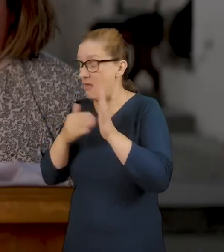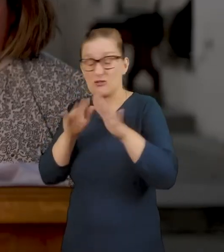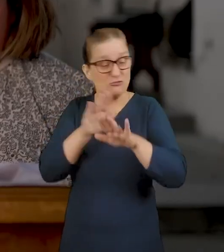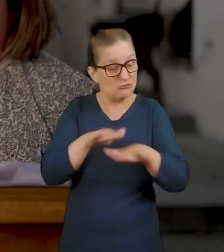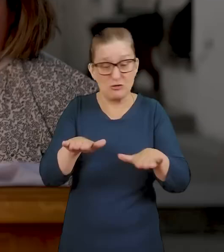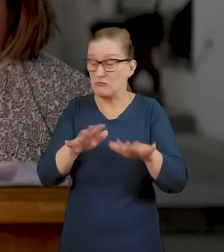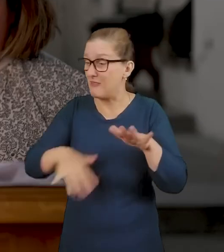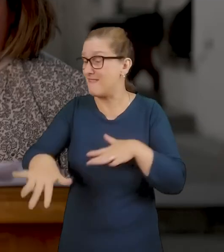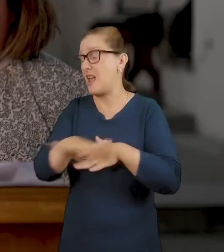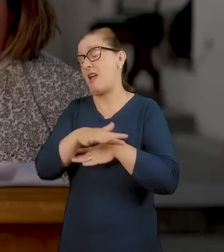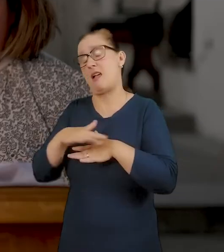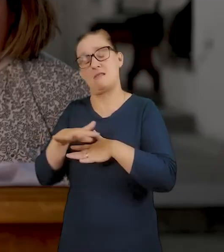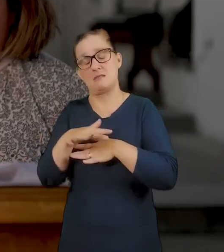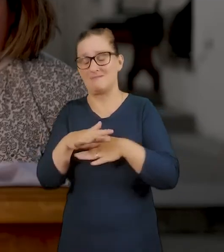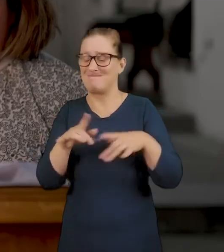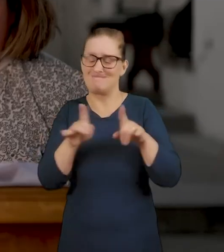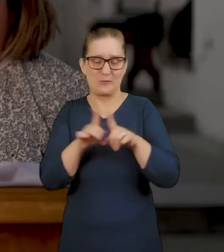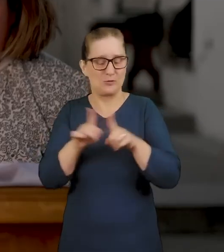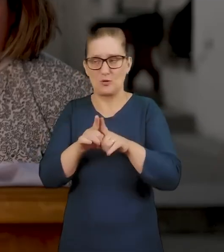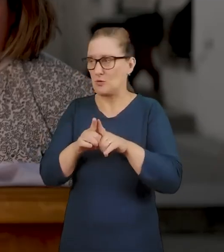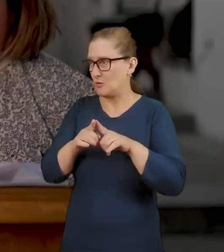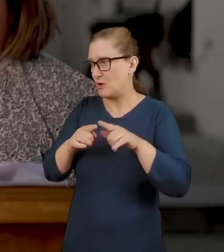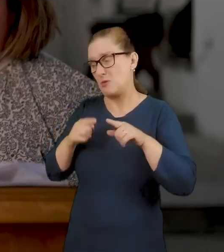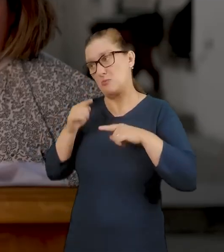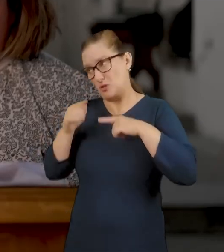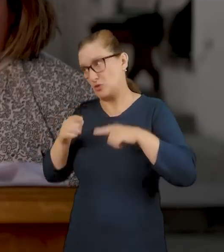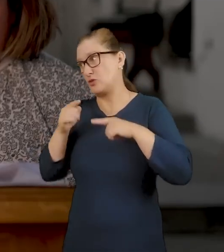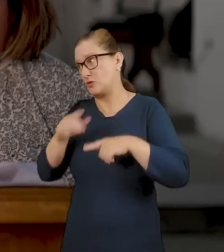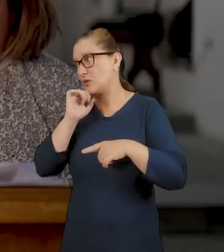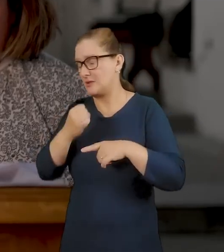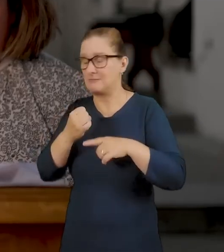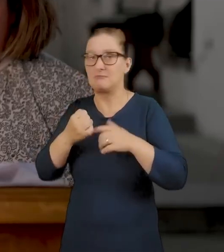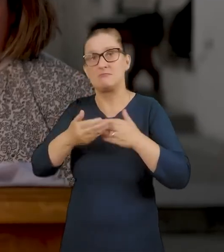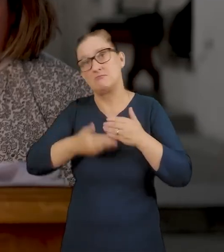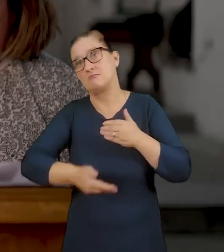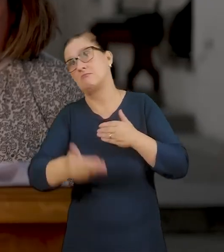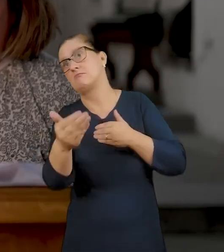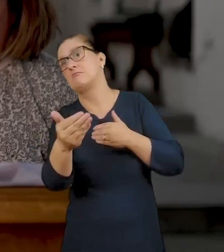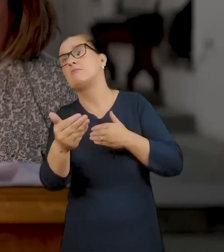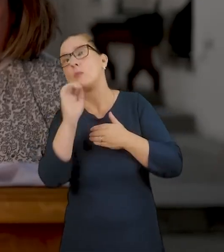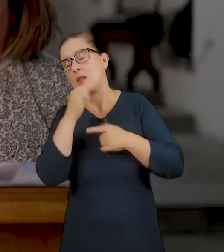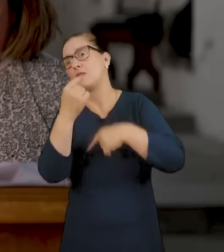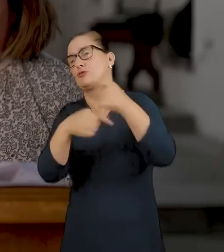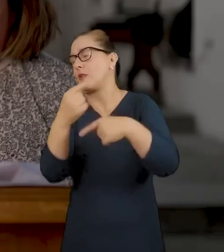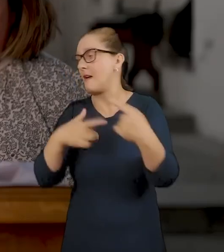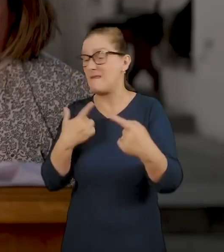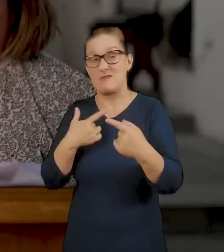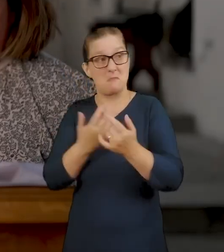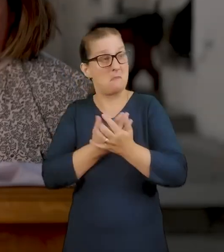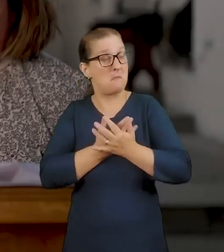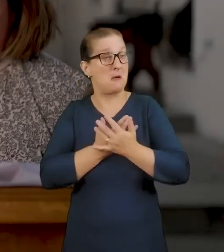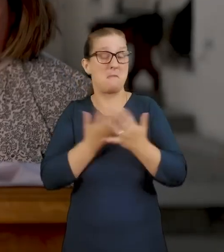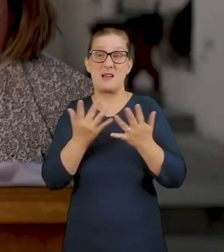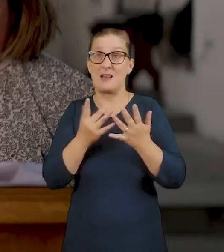age. Homes, brothers, sisters, mothers, children and fields, along with persecutions, and in the age to